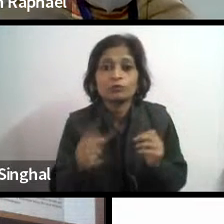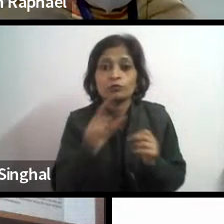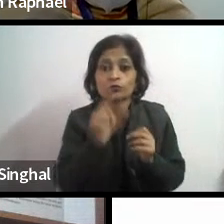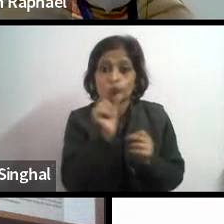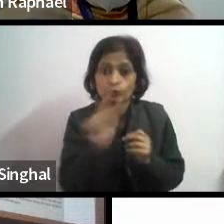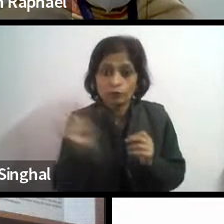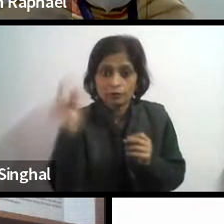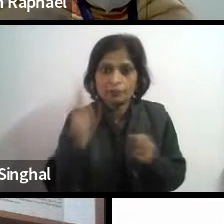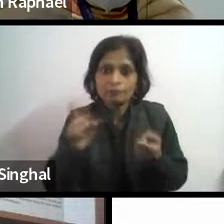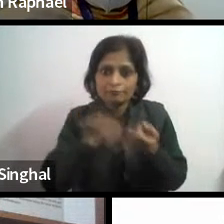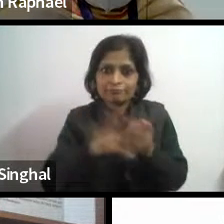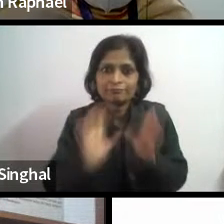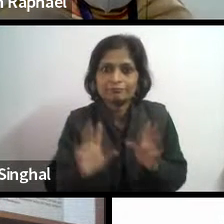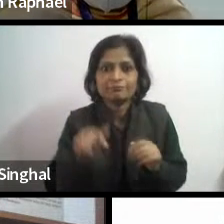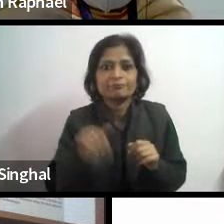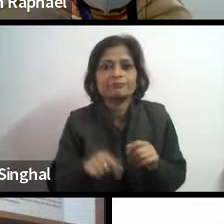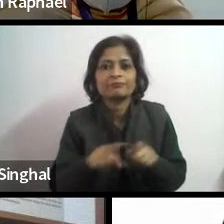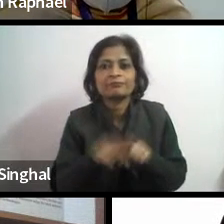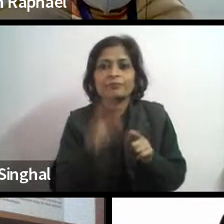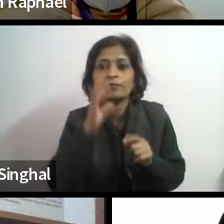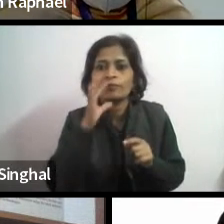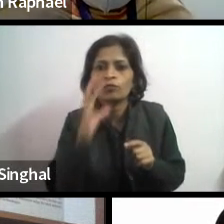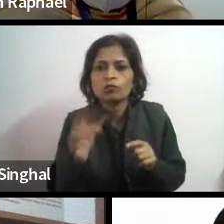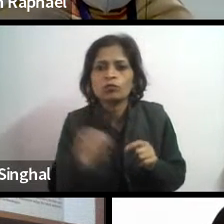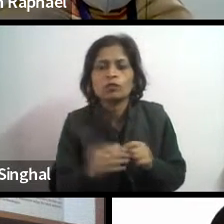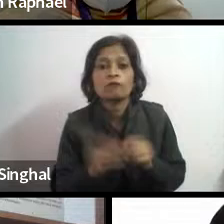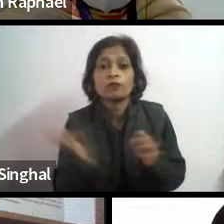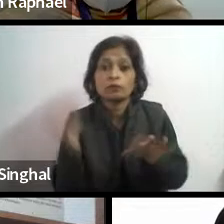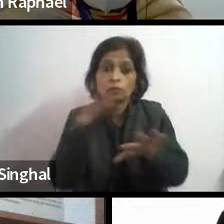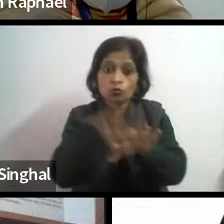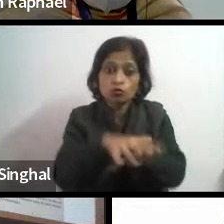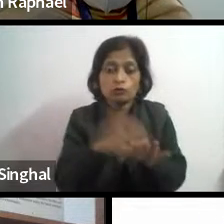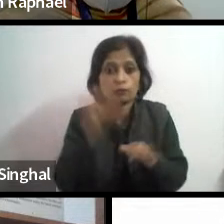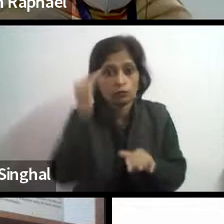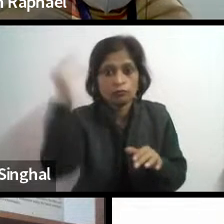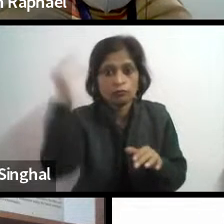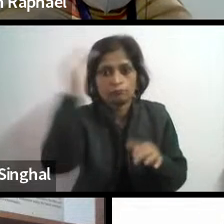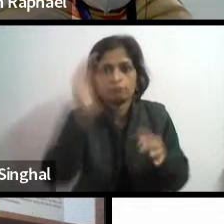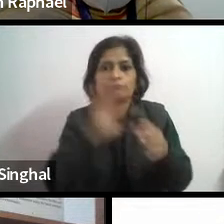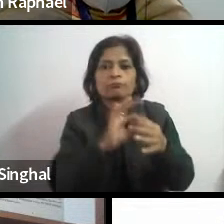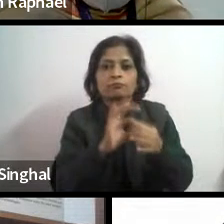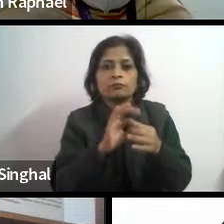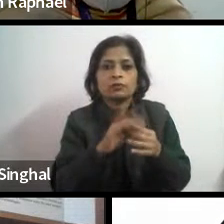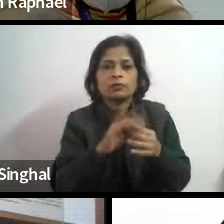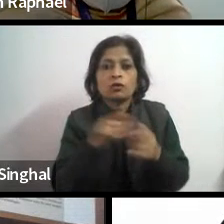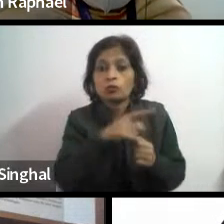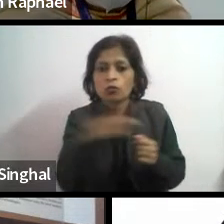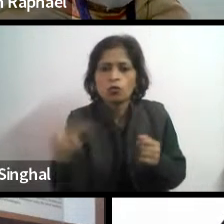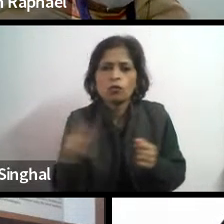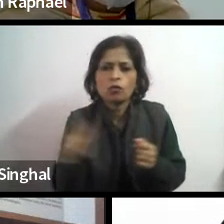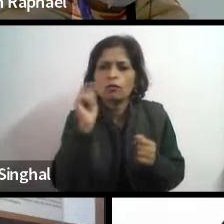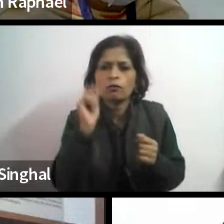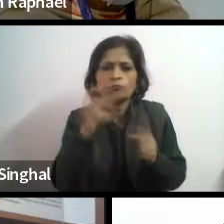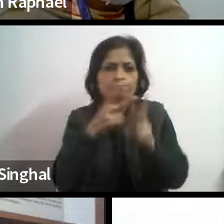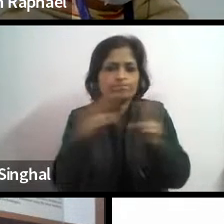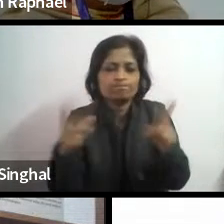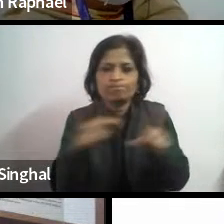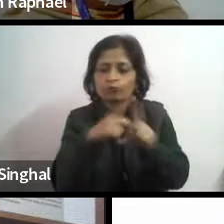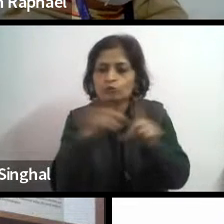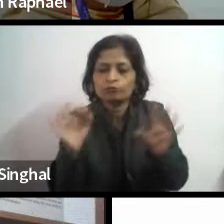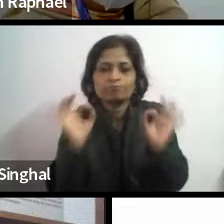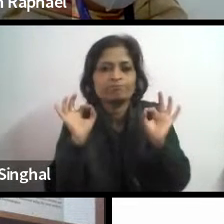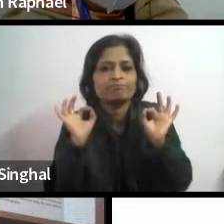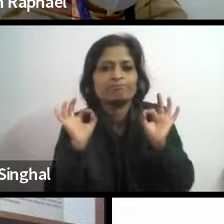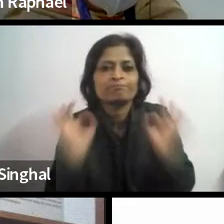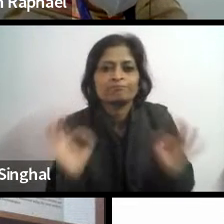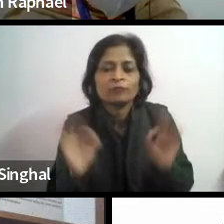university, particularly in the context of inclusive education. It's very heartening to know what all you're doing. So I'm sure we'll plan a trip